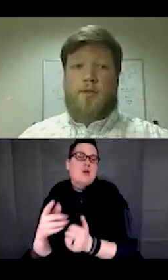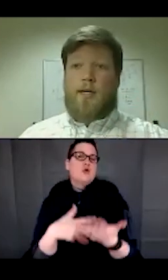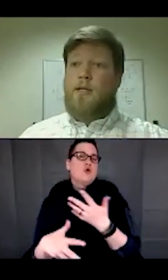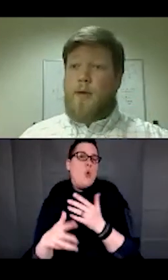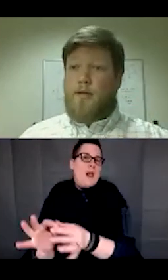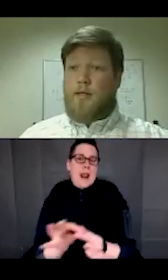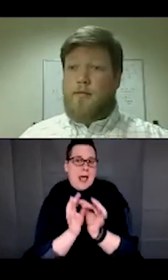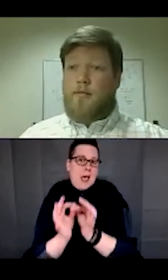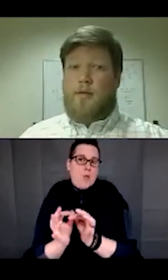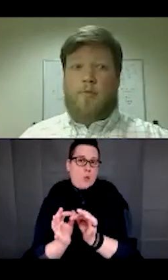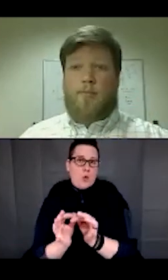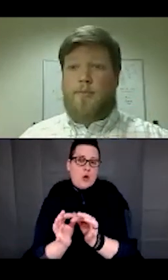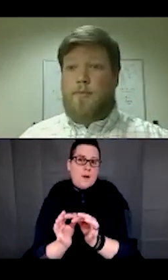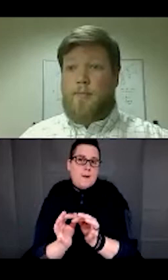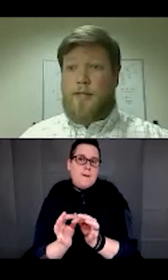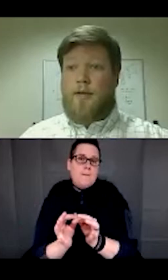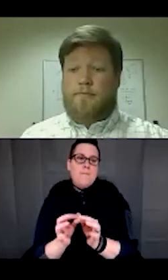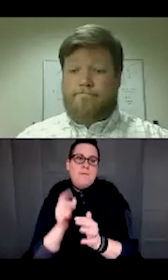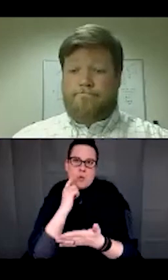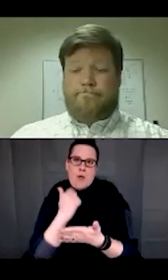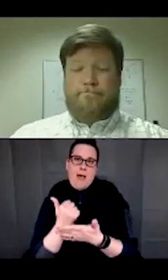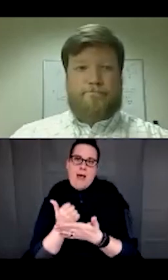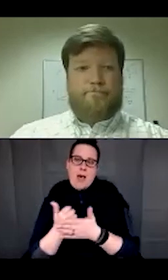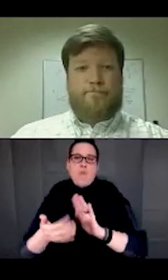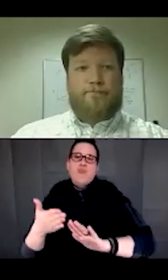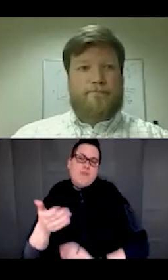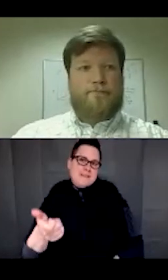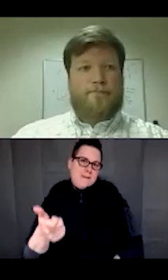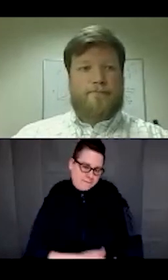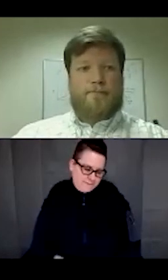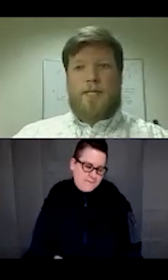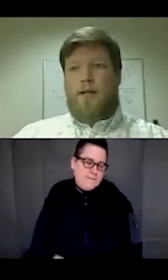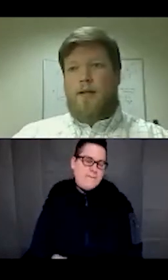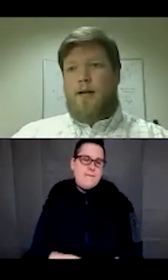so that it can independently by itself.